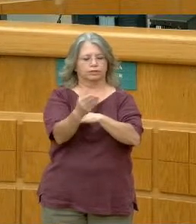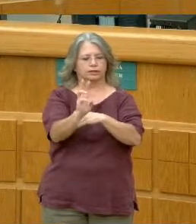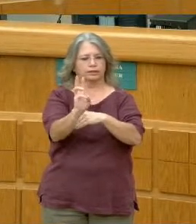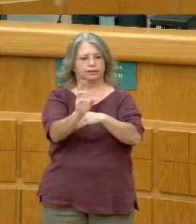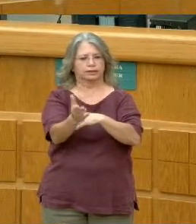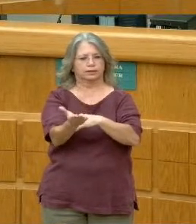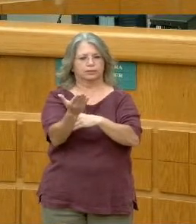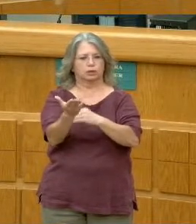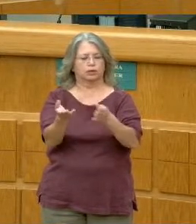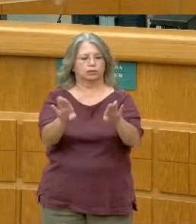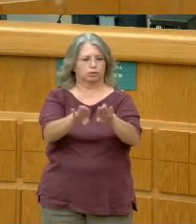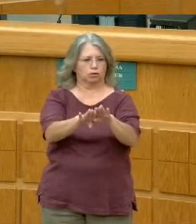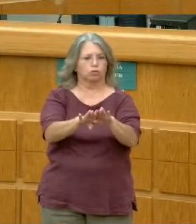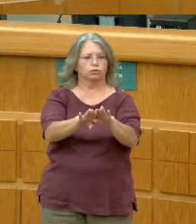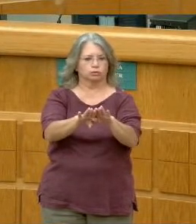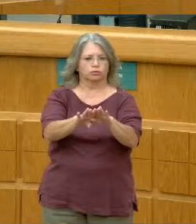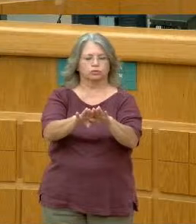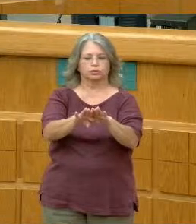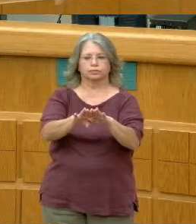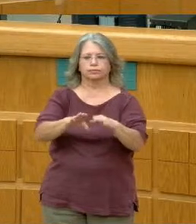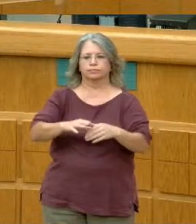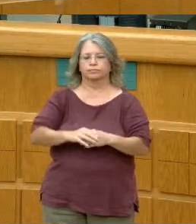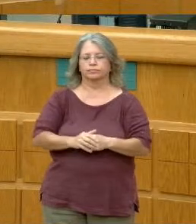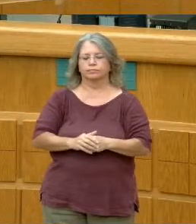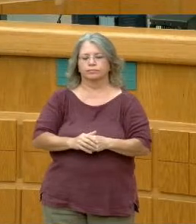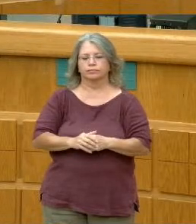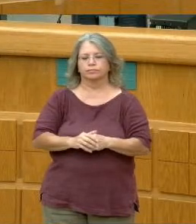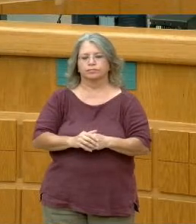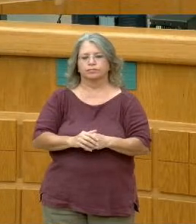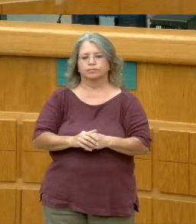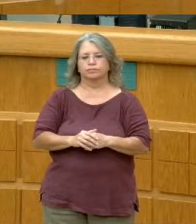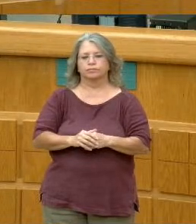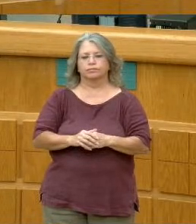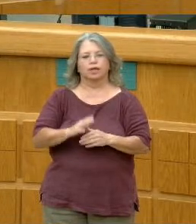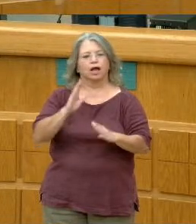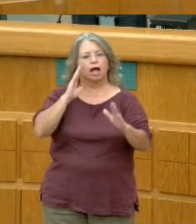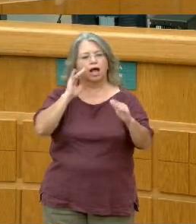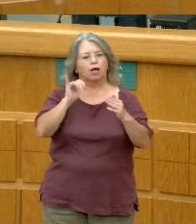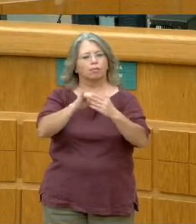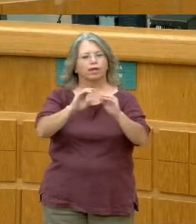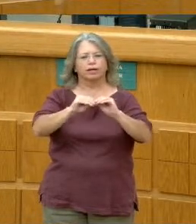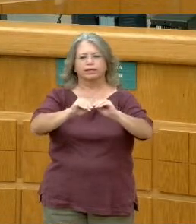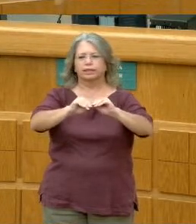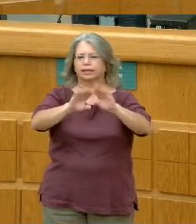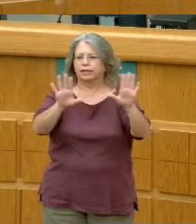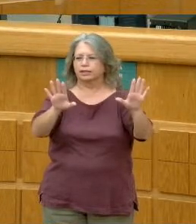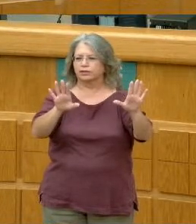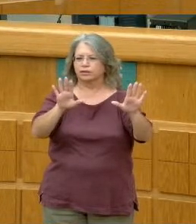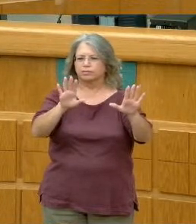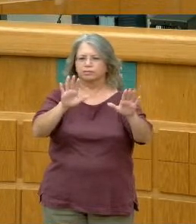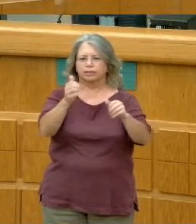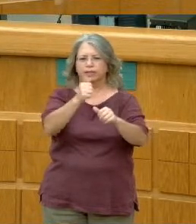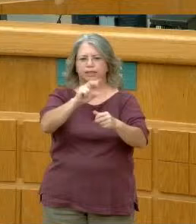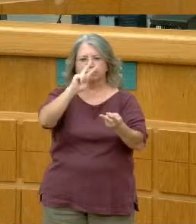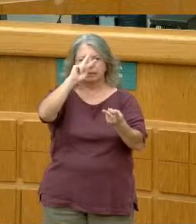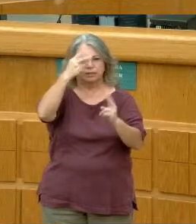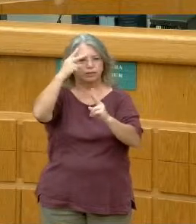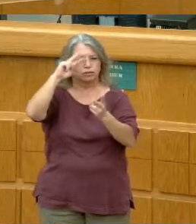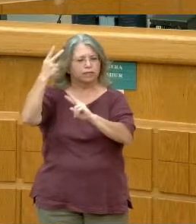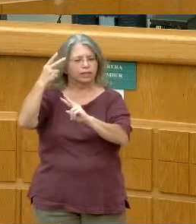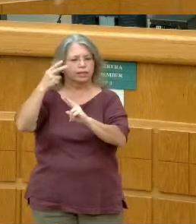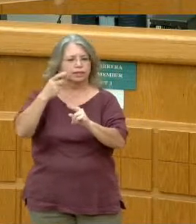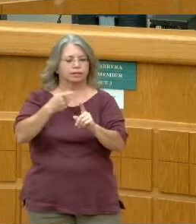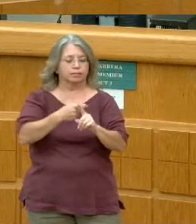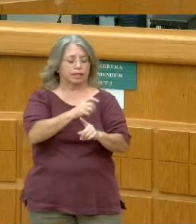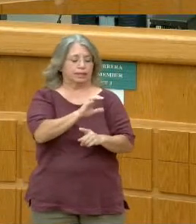that. But that's I hope that clears up some misunderstanding. And but the